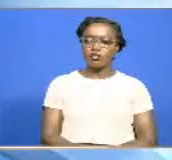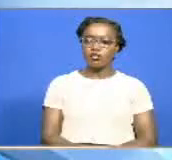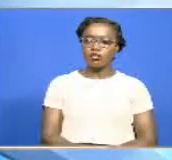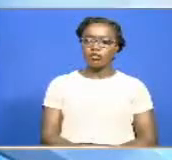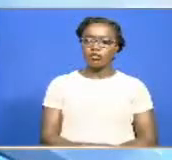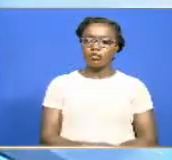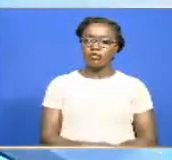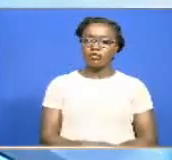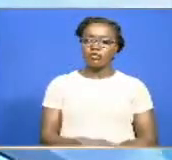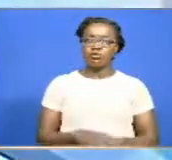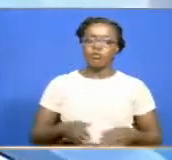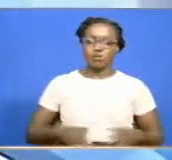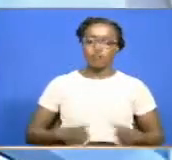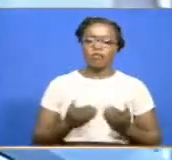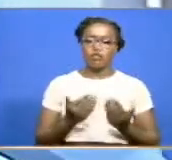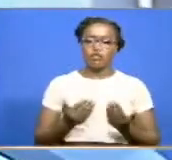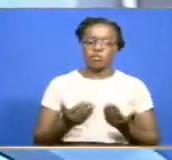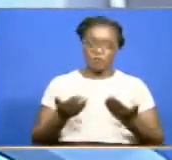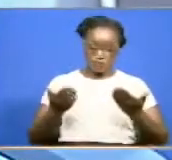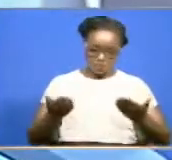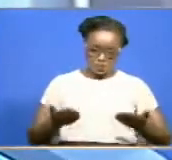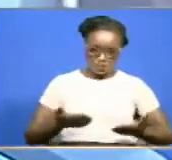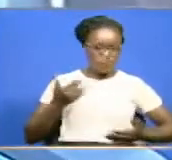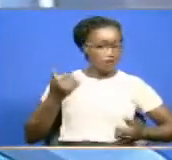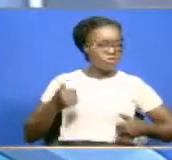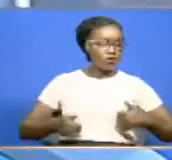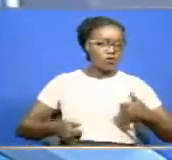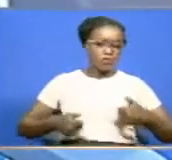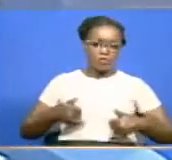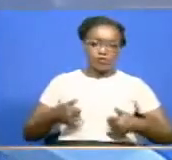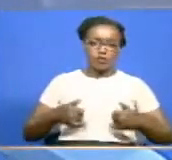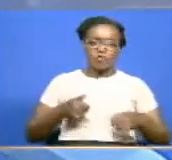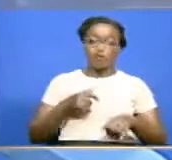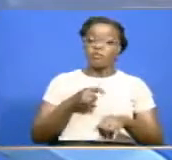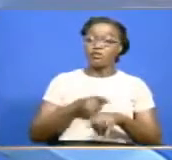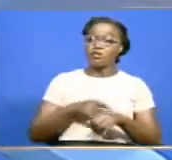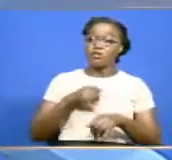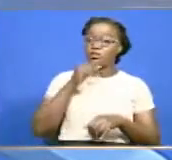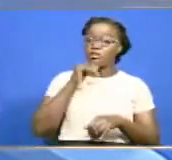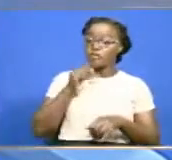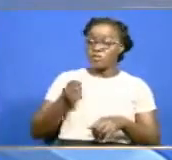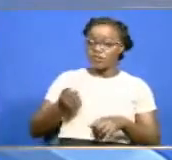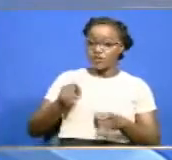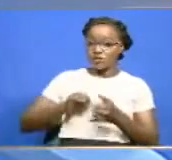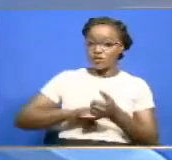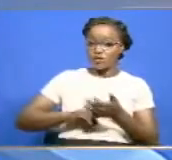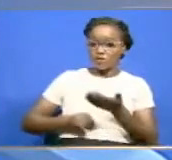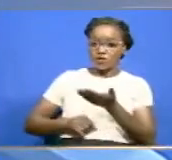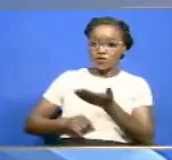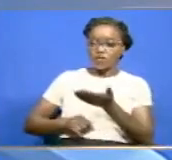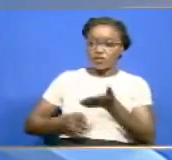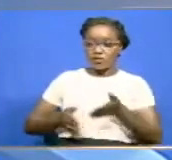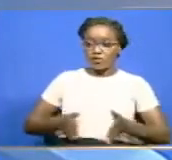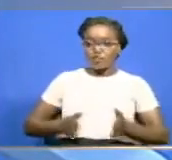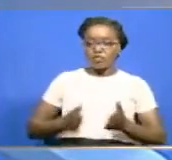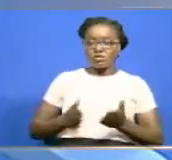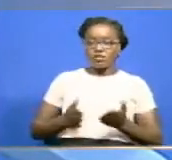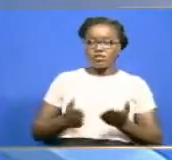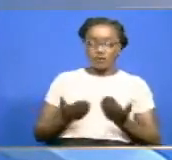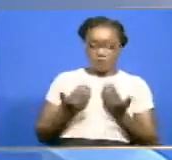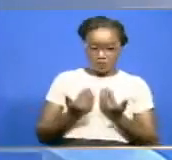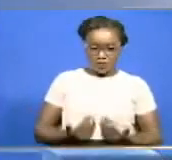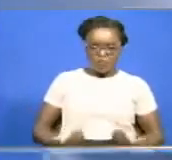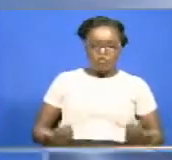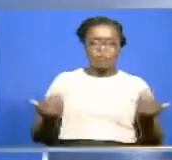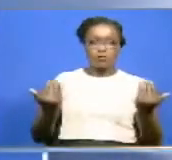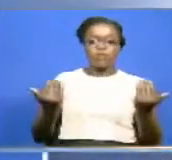Elsewhere, the birth of a child is often welcomed with joy. So when Henry Waweru and his wife, Ruth Wambui, gave birth to triplets, their joy